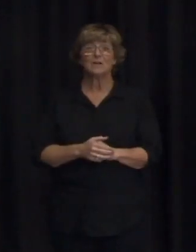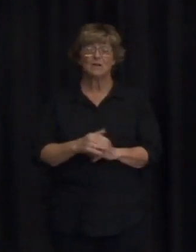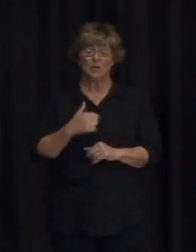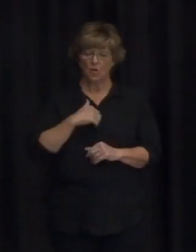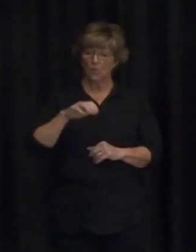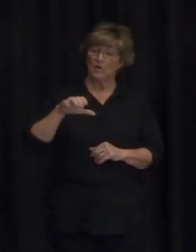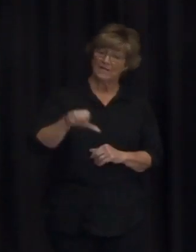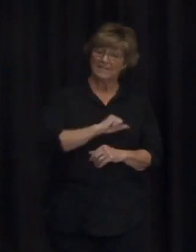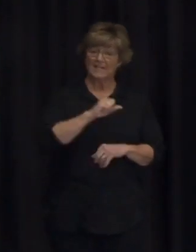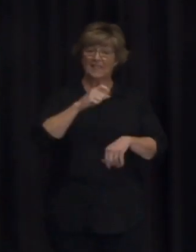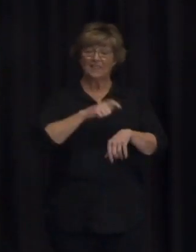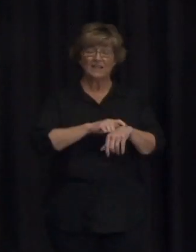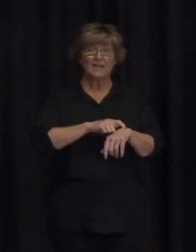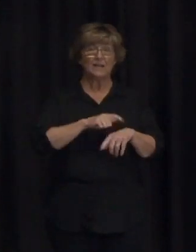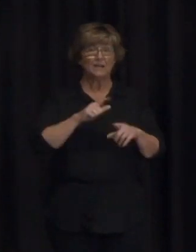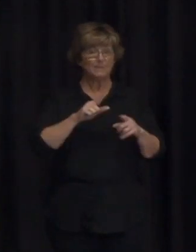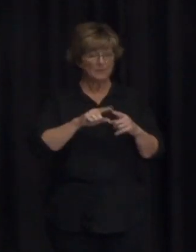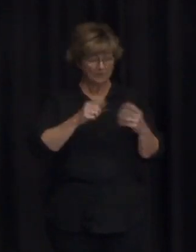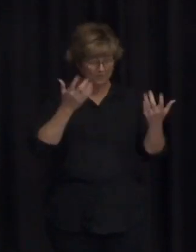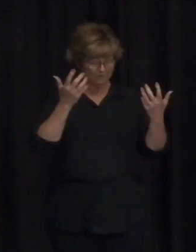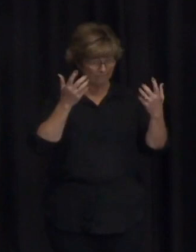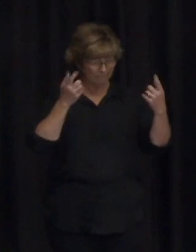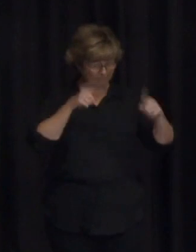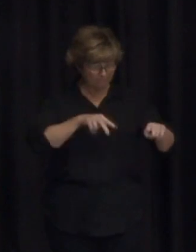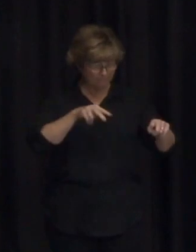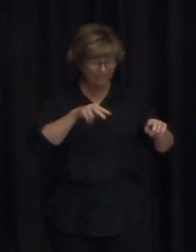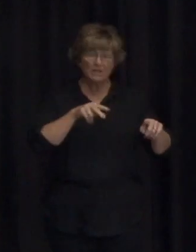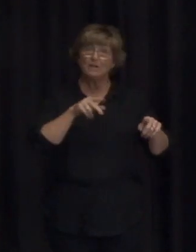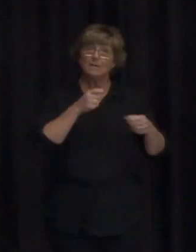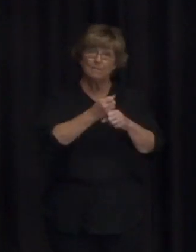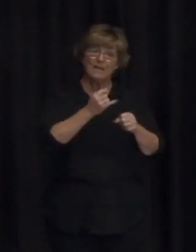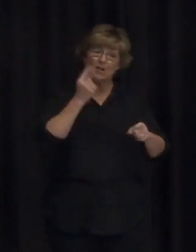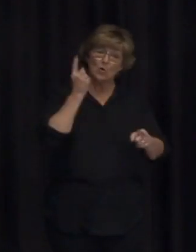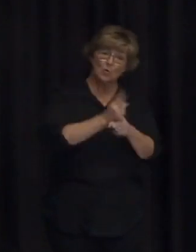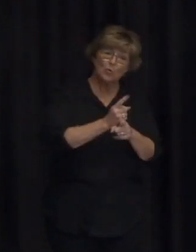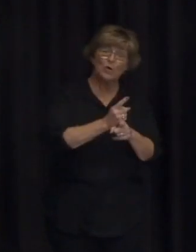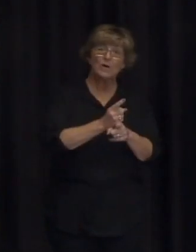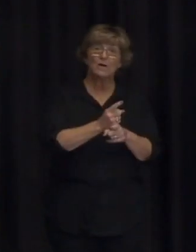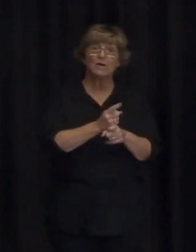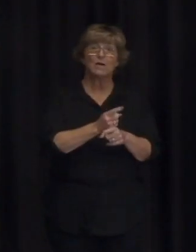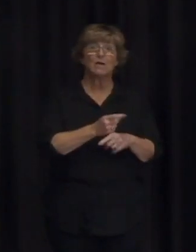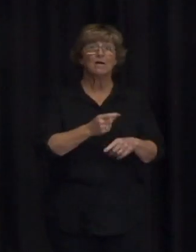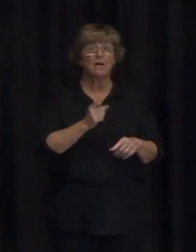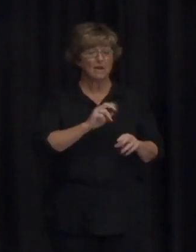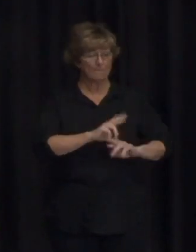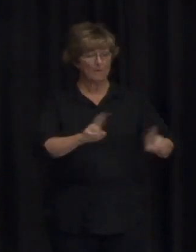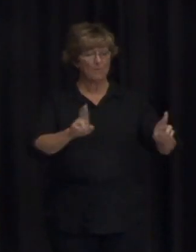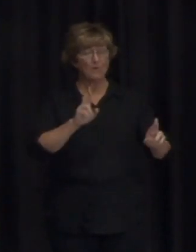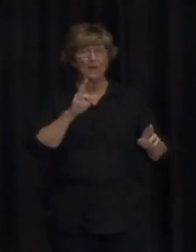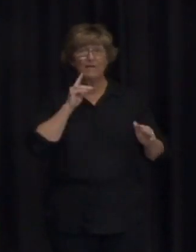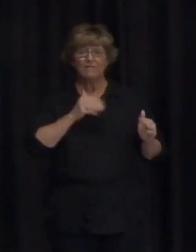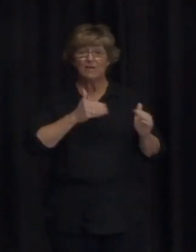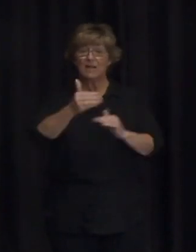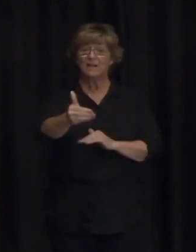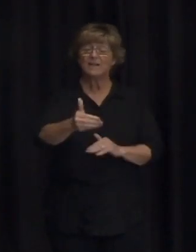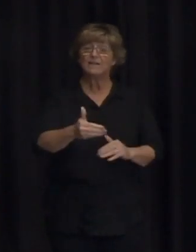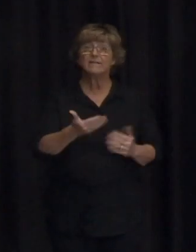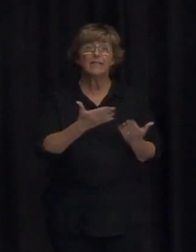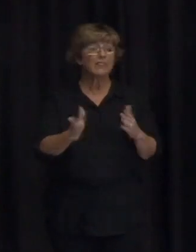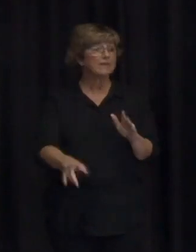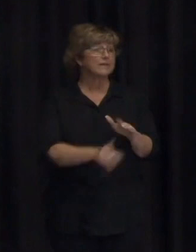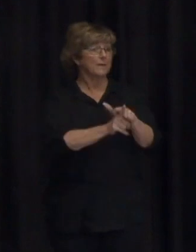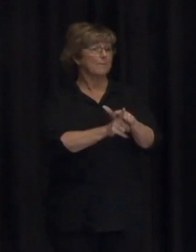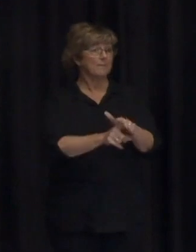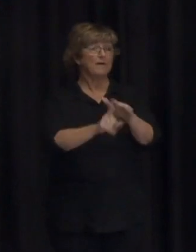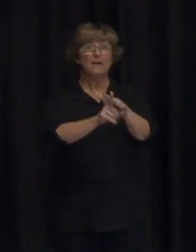to get it right, we hope. And yet we got to be prepared for the next pivot or the next thing that comes our way.